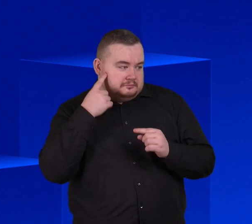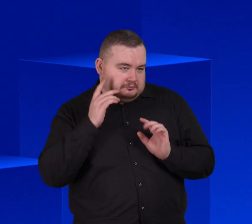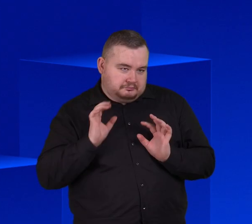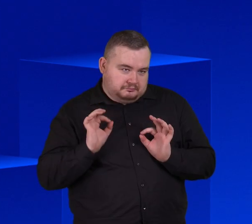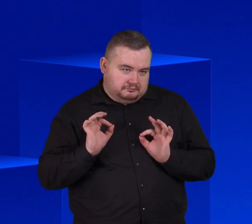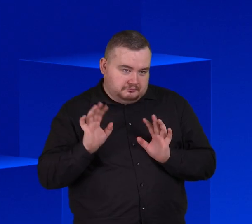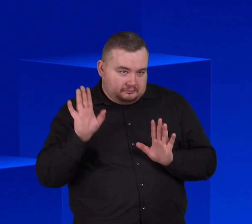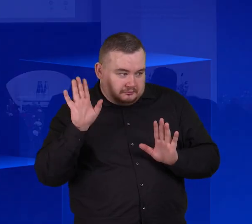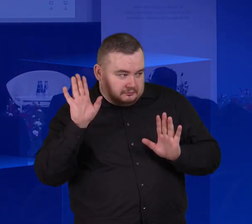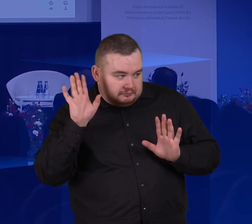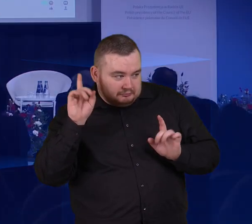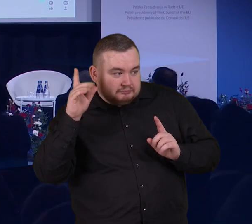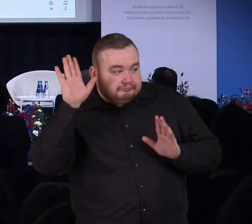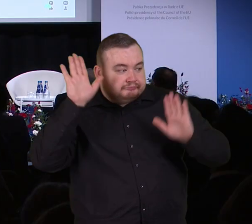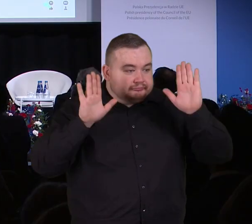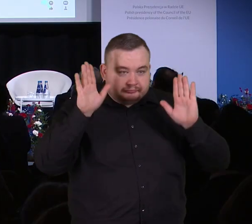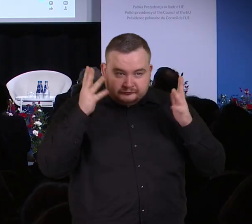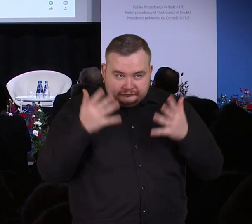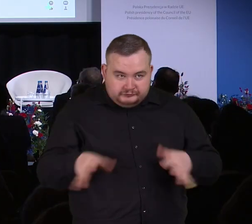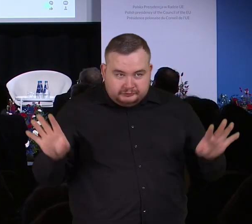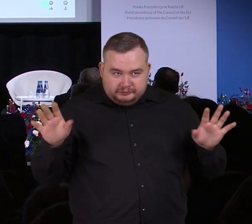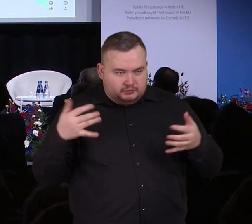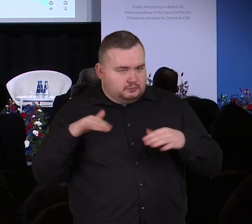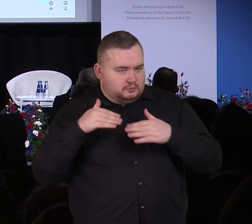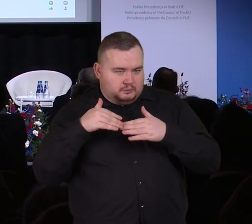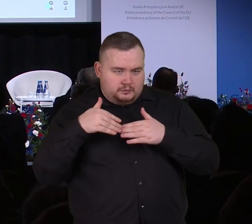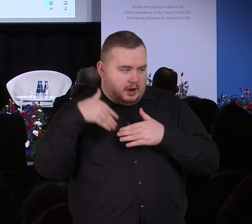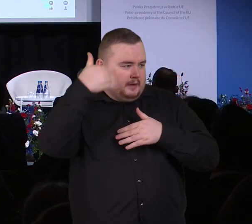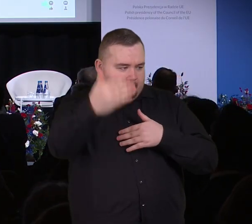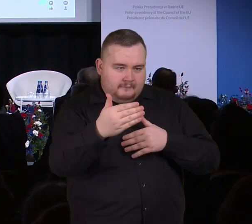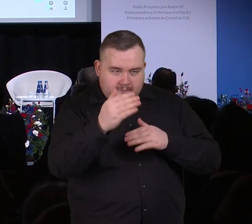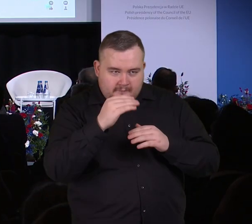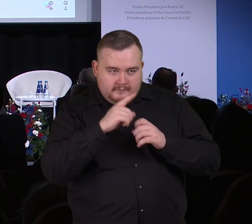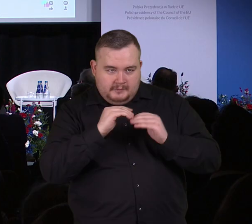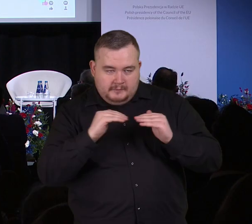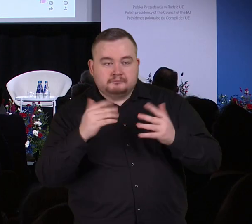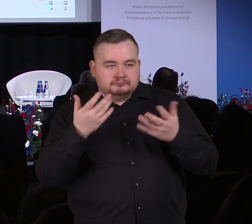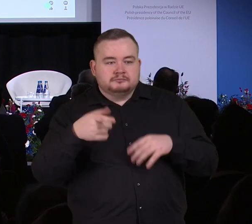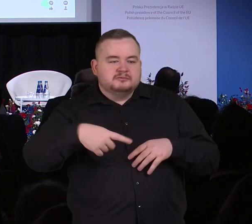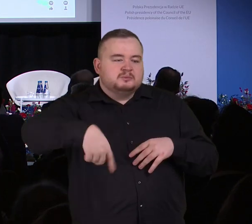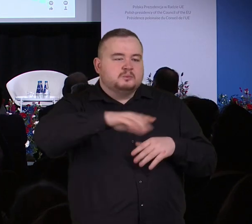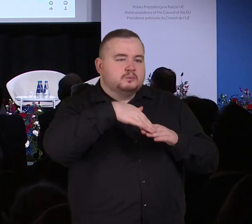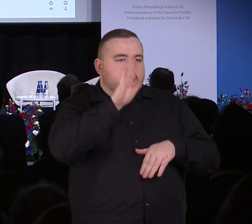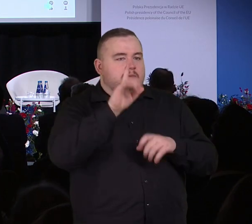audience represent metropolitan area. I'm very happy from this